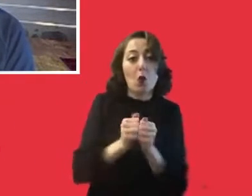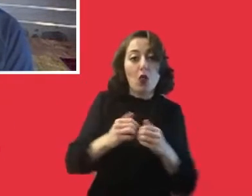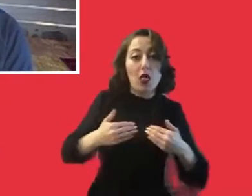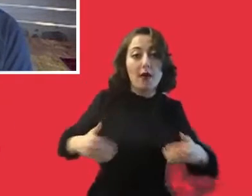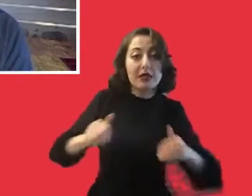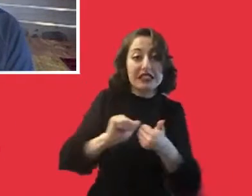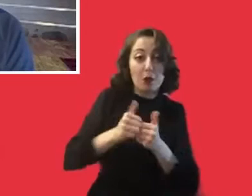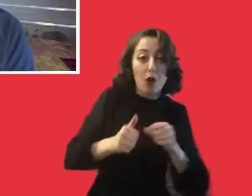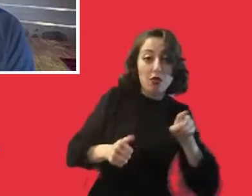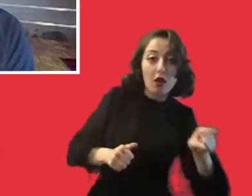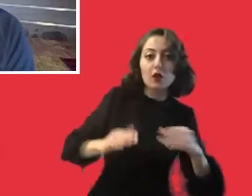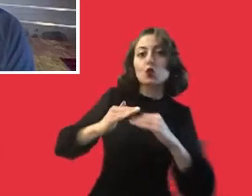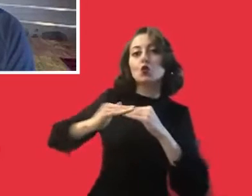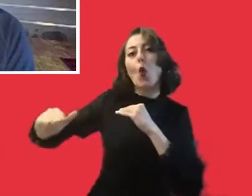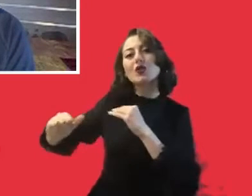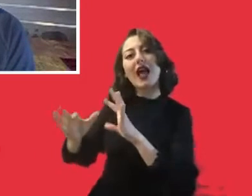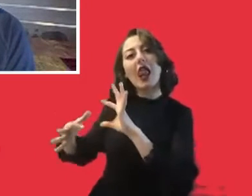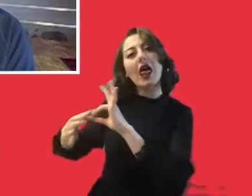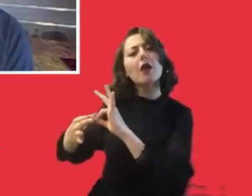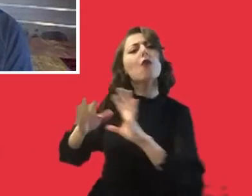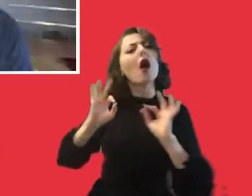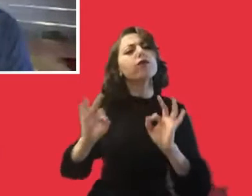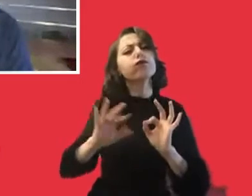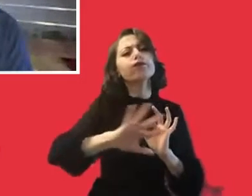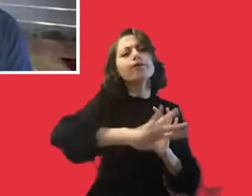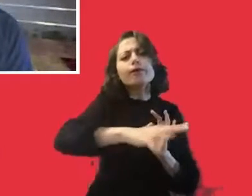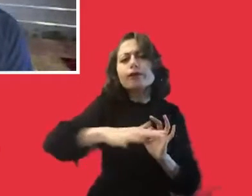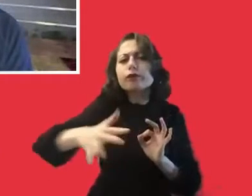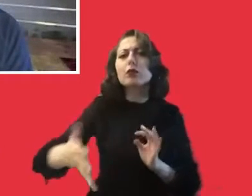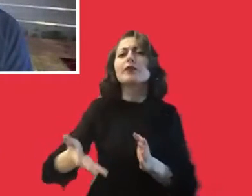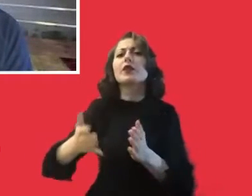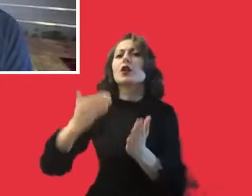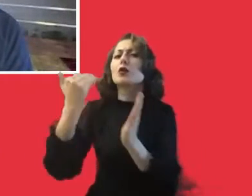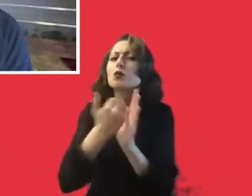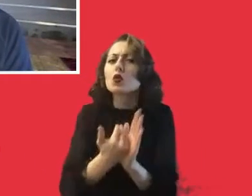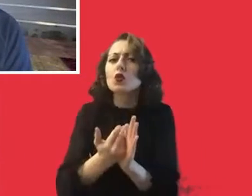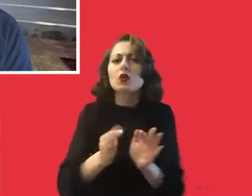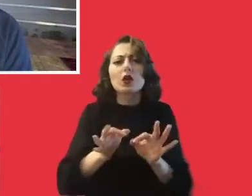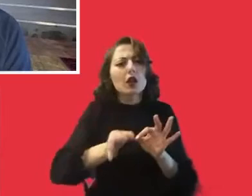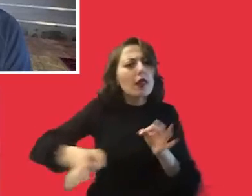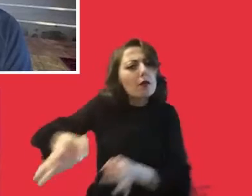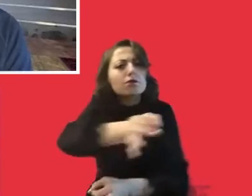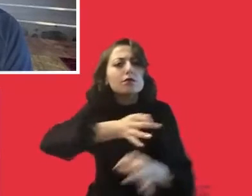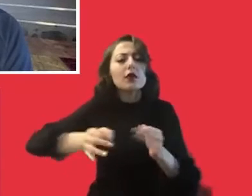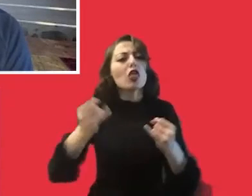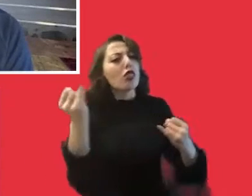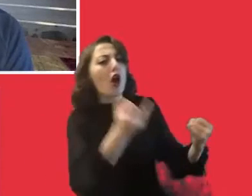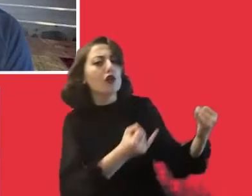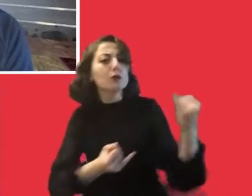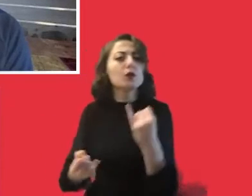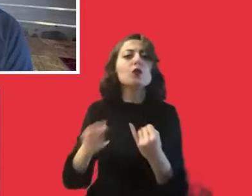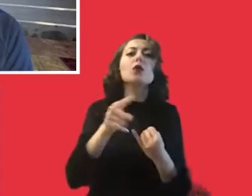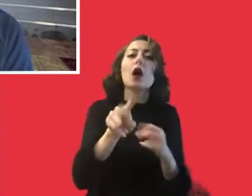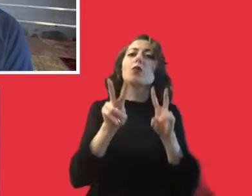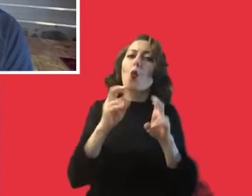are also trying to contribute in sports, in the other social, any kind of power relations, any kind of hierarchy. We want to discuss about them,